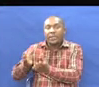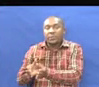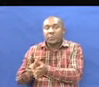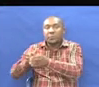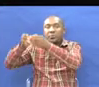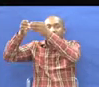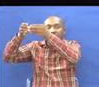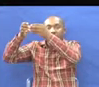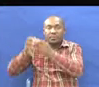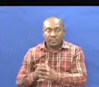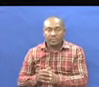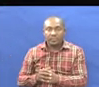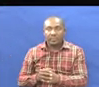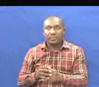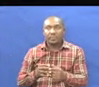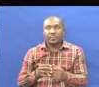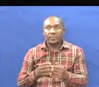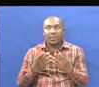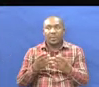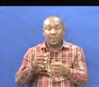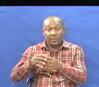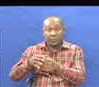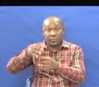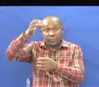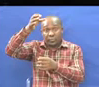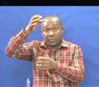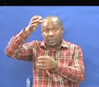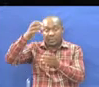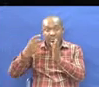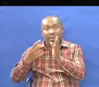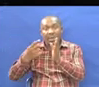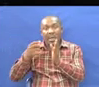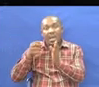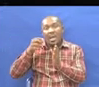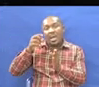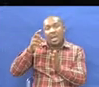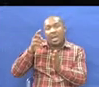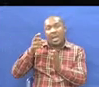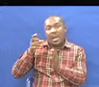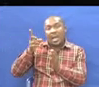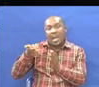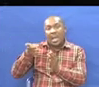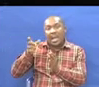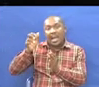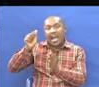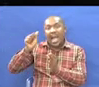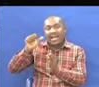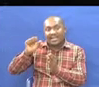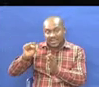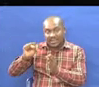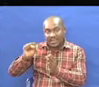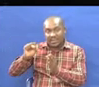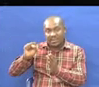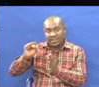And this is the gas jar. Gas jar. So what